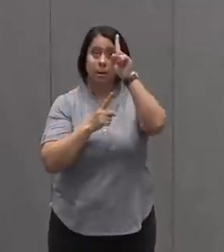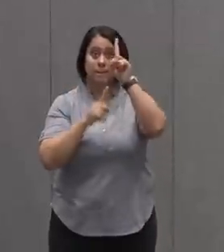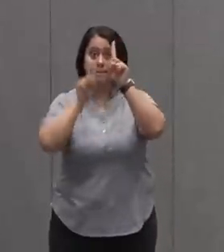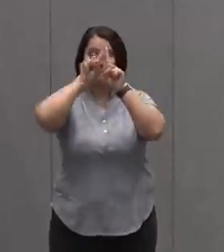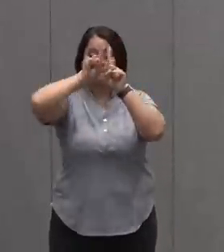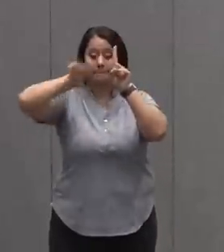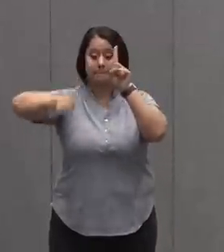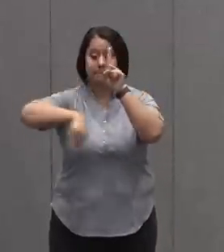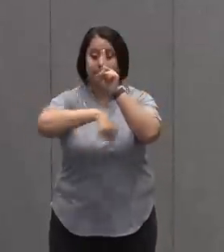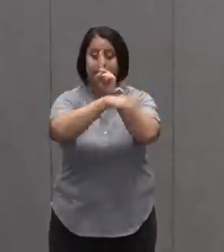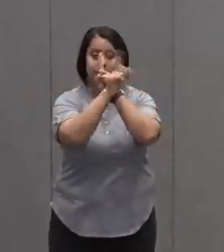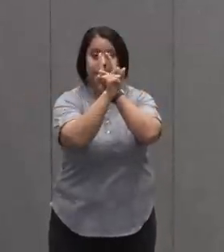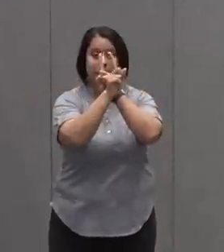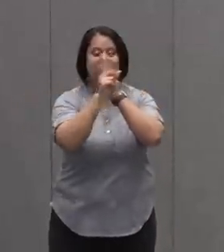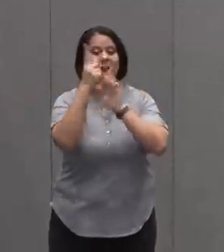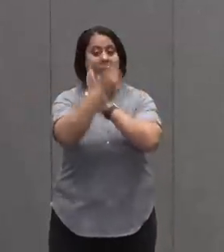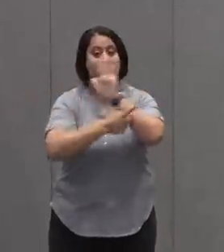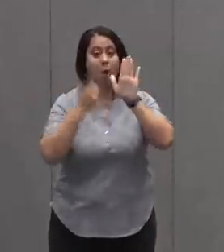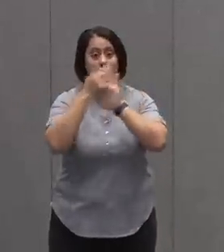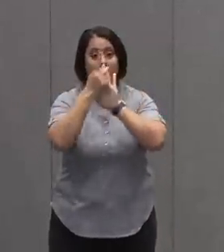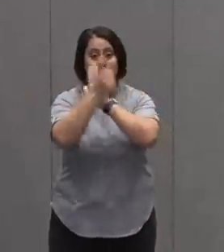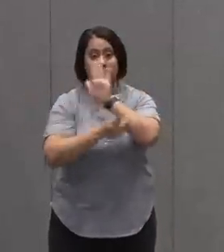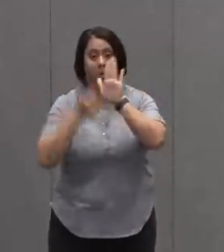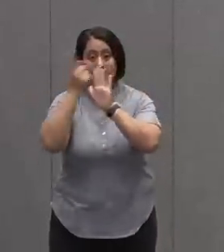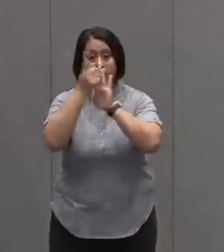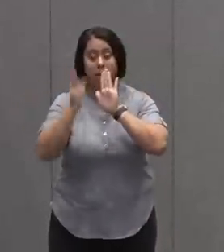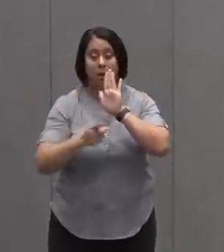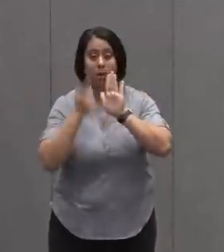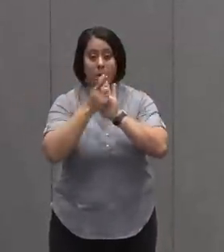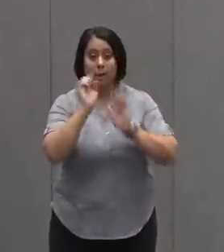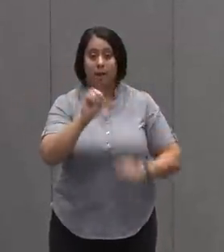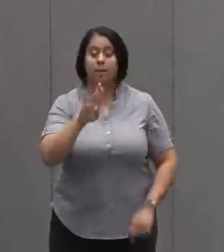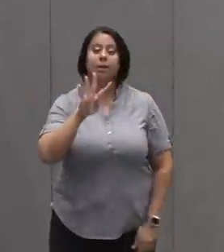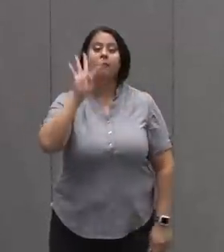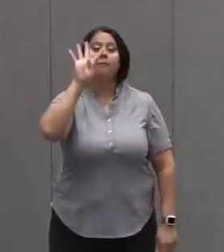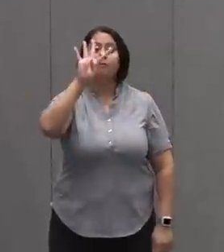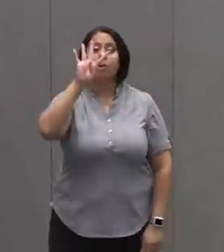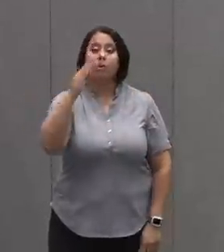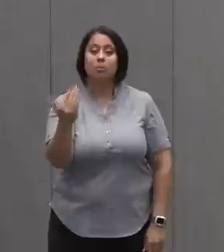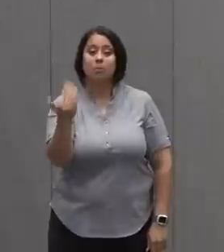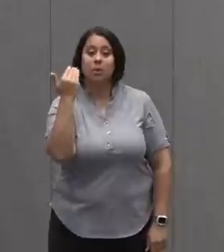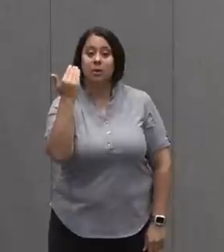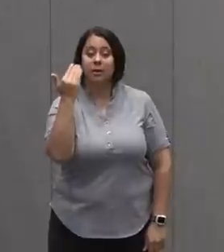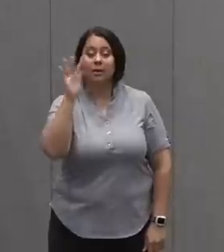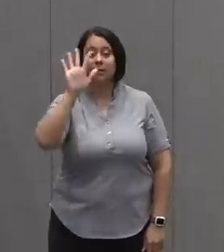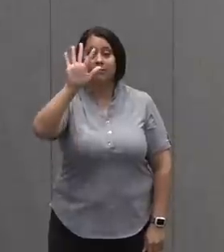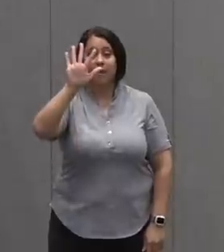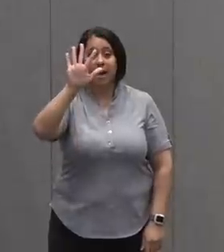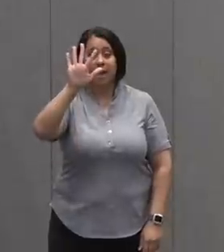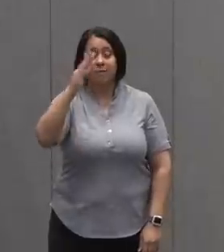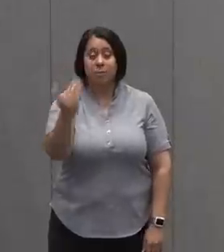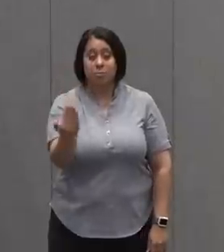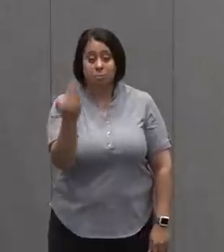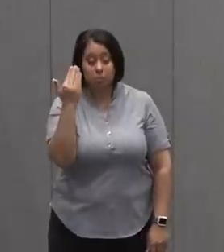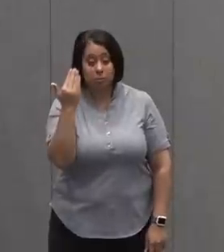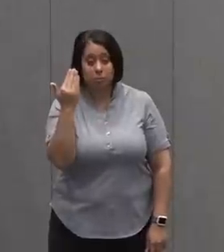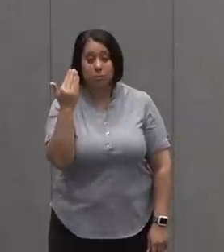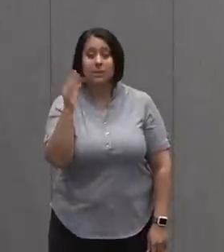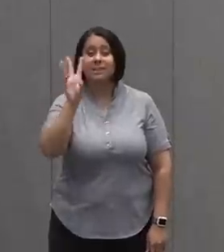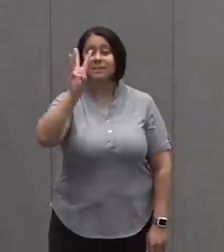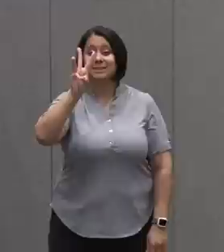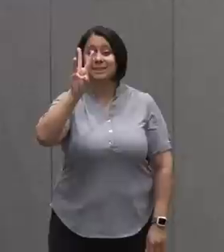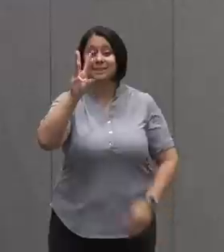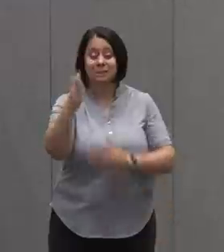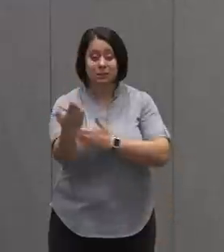going around for every hour. So let's start 4 a.m., 5 a.m.,